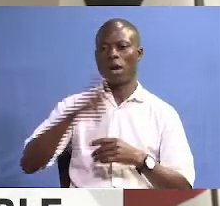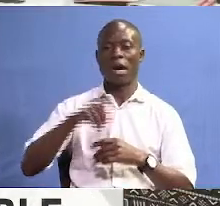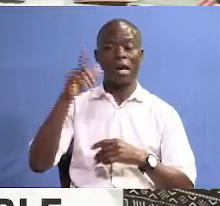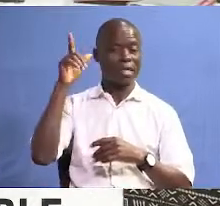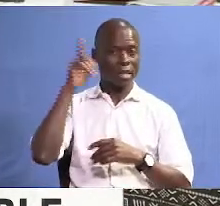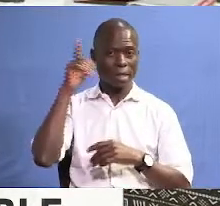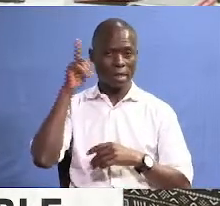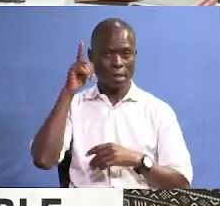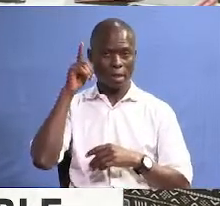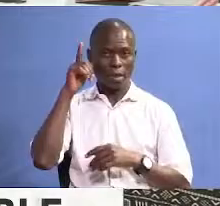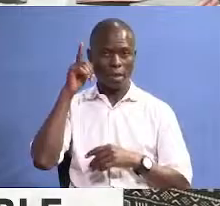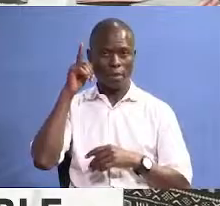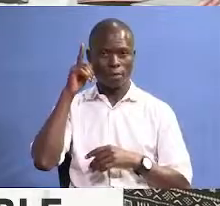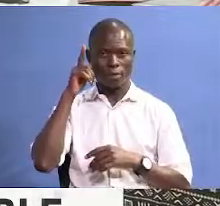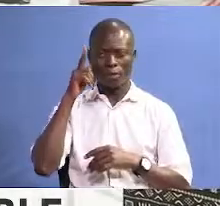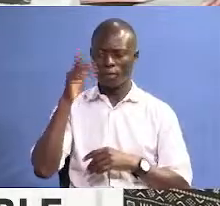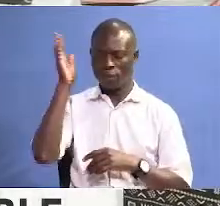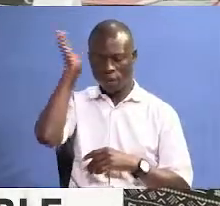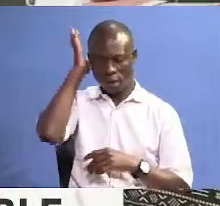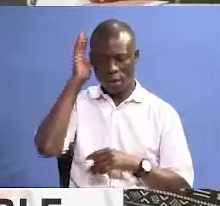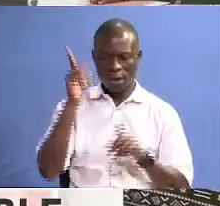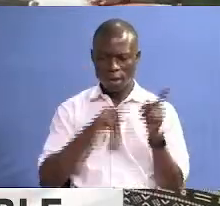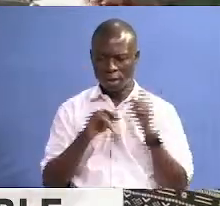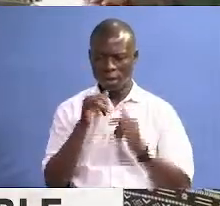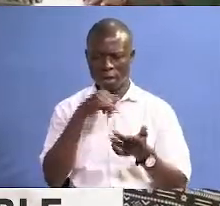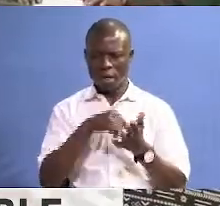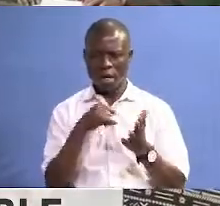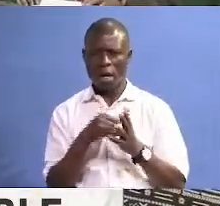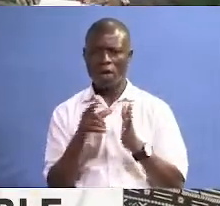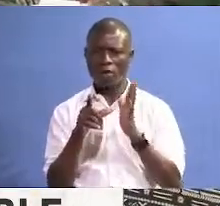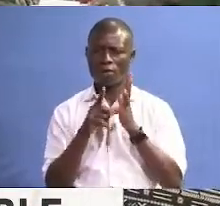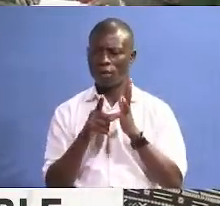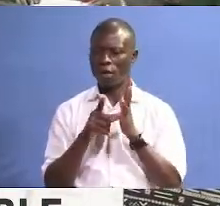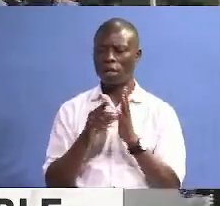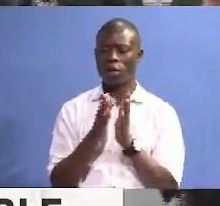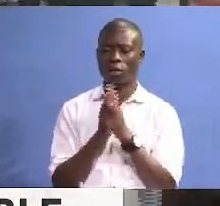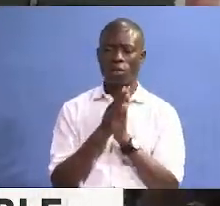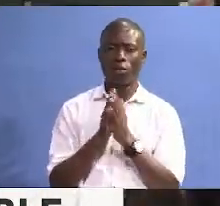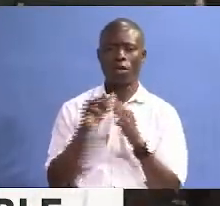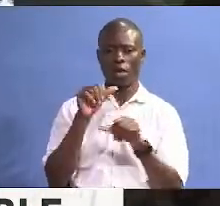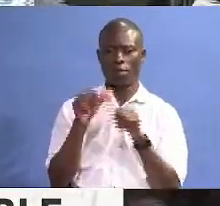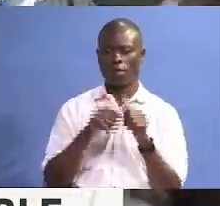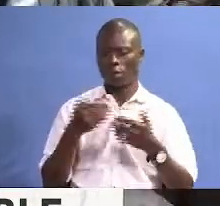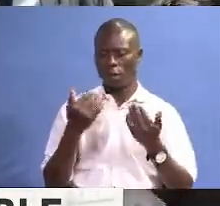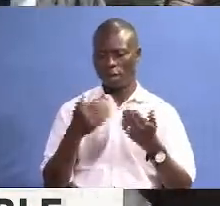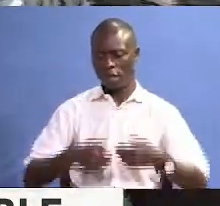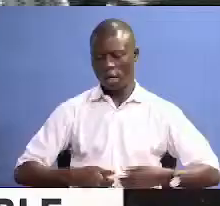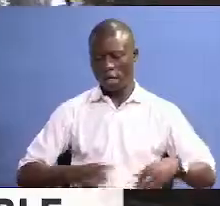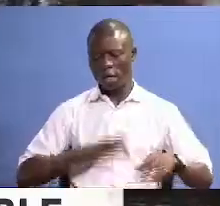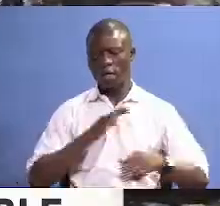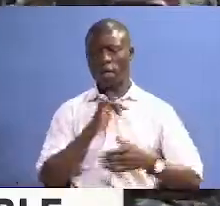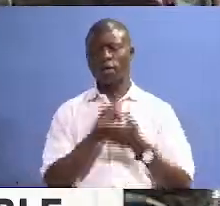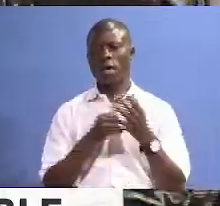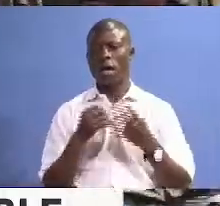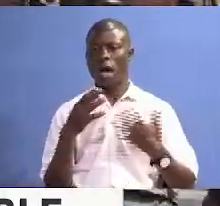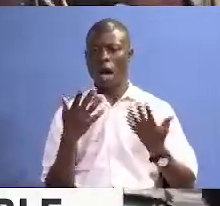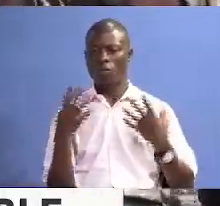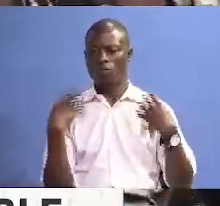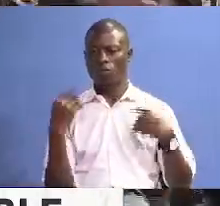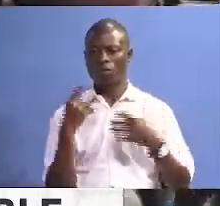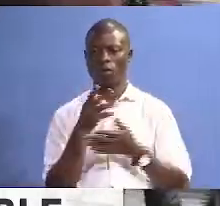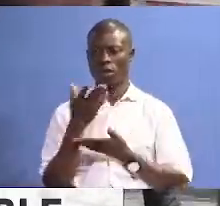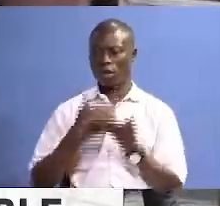more. Mudavadi further applauded the historic step by the young Kenyan populace of exercising their constitutional right